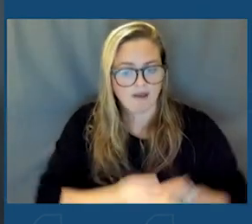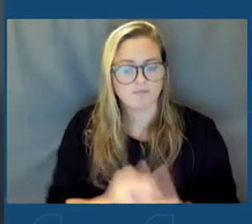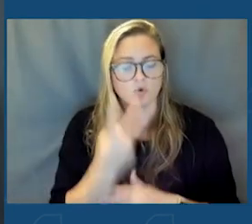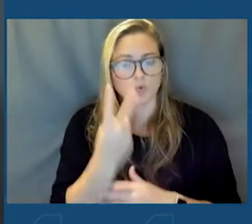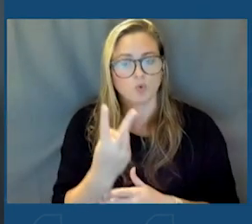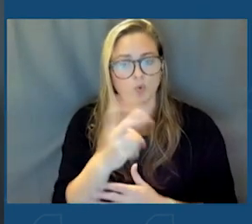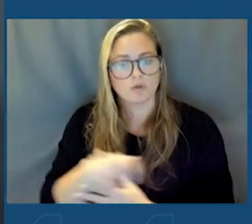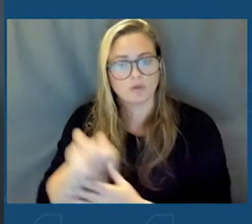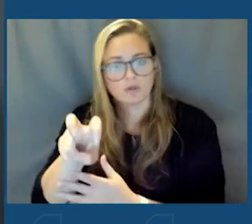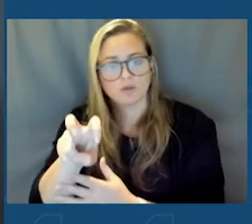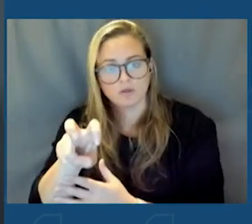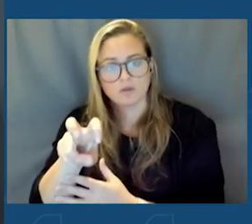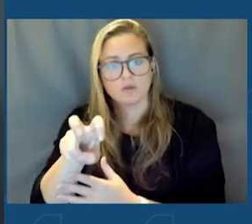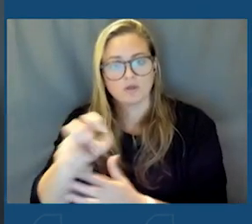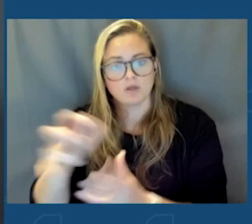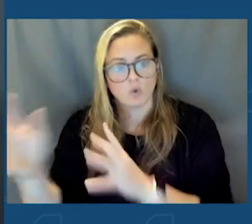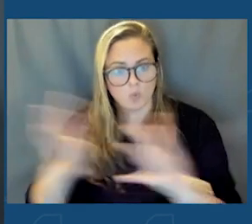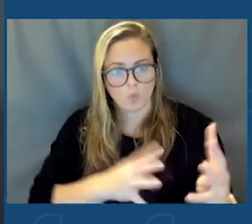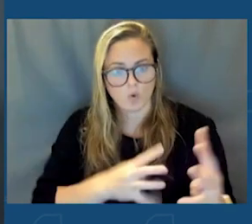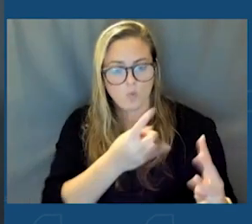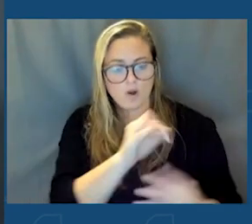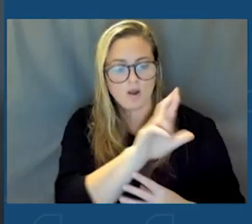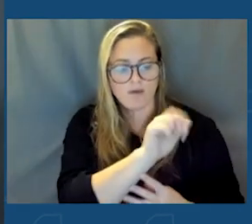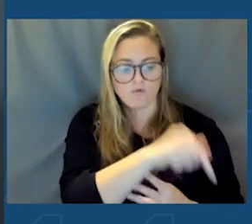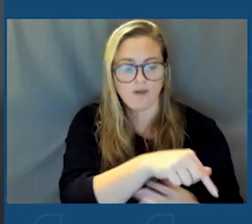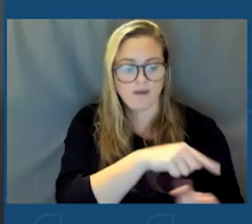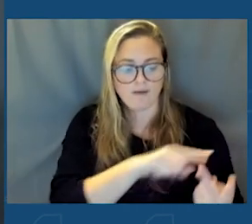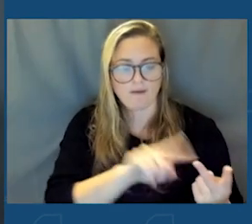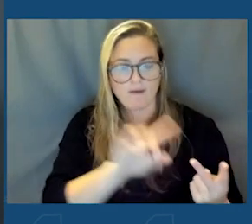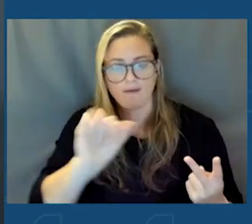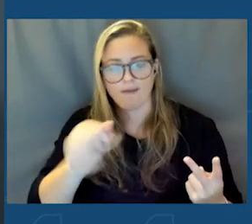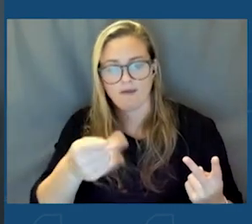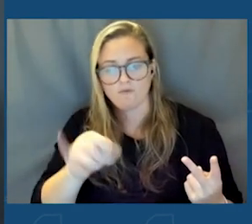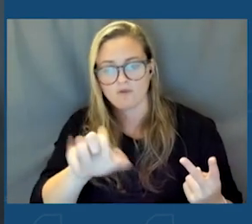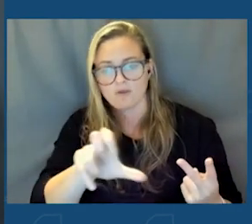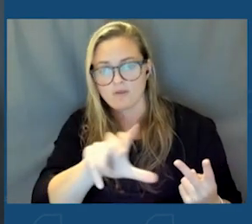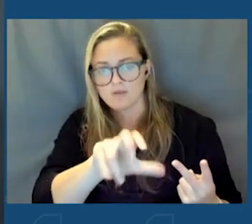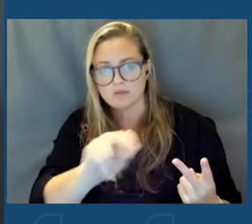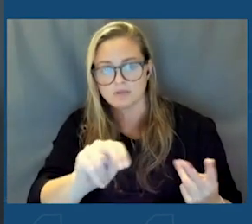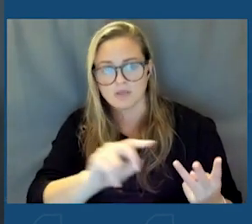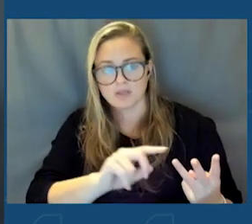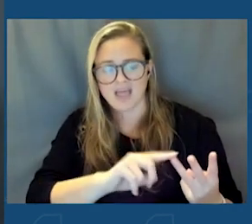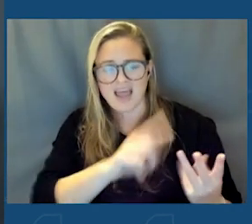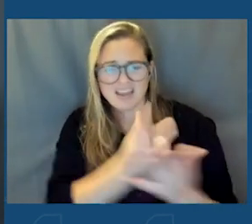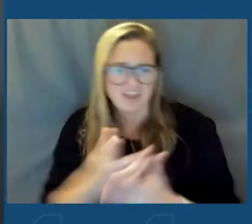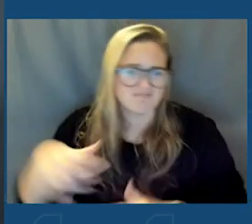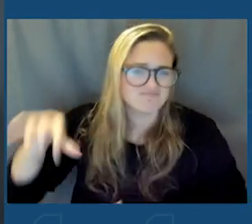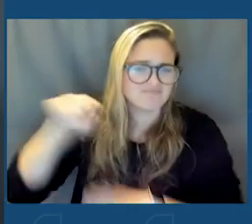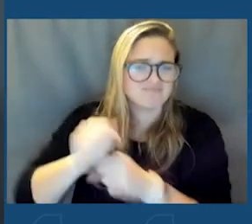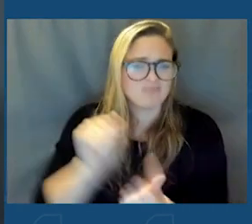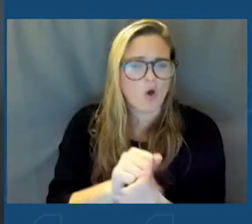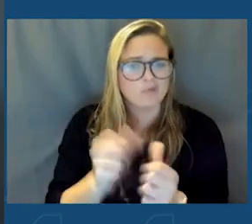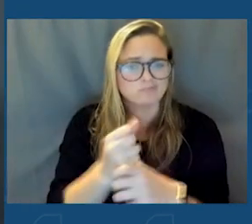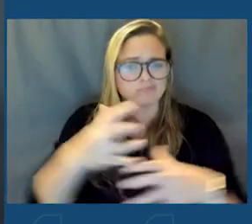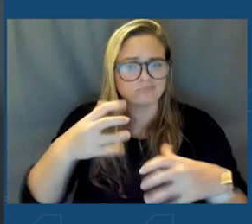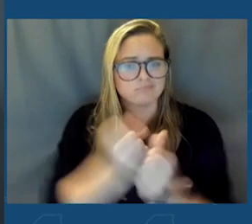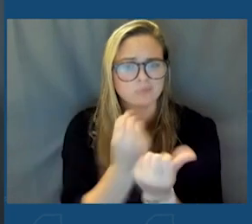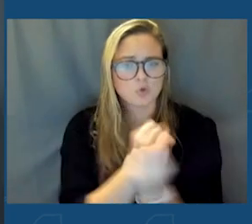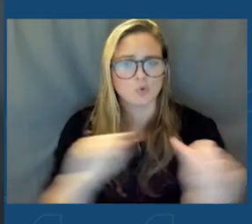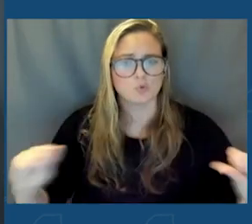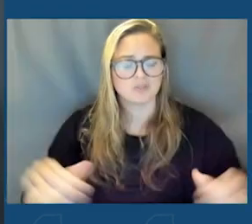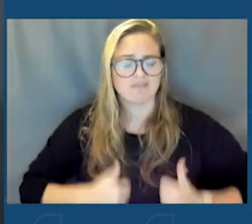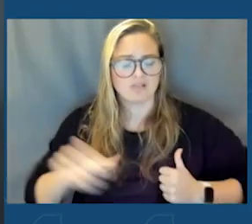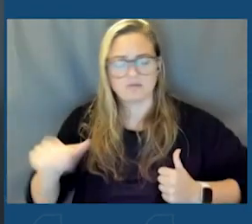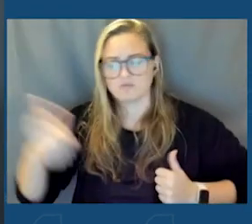one in Iraq and one in Afghanistan. And he threw himself on a grenade to save the lives of